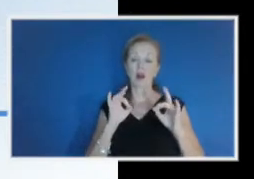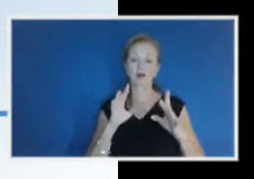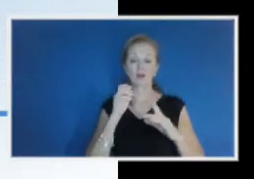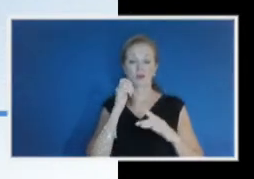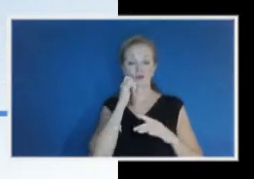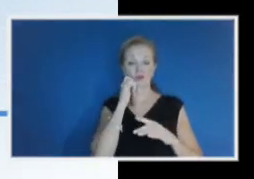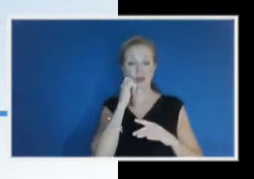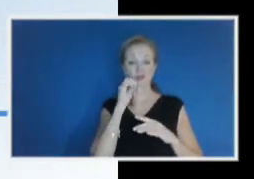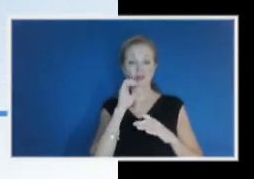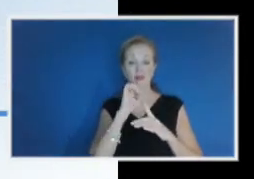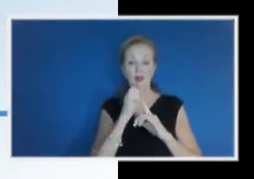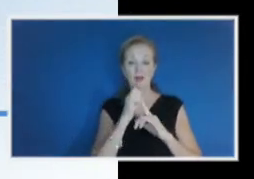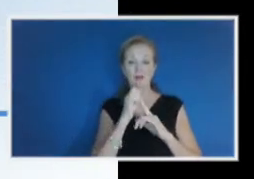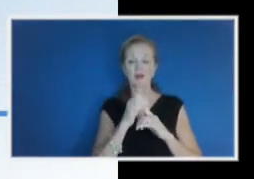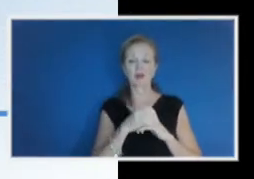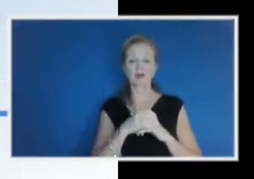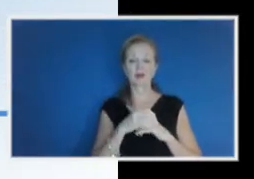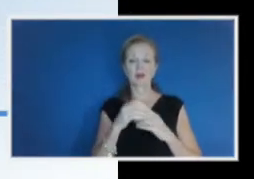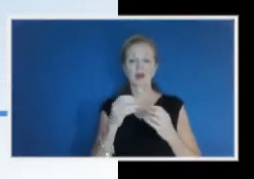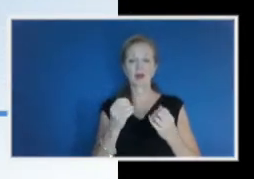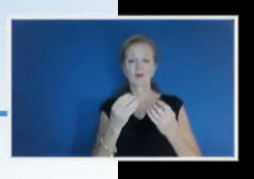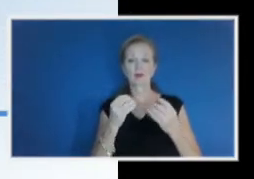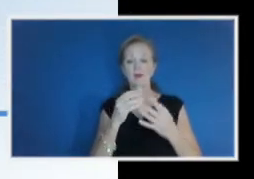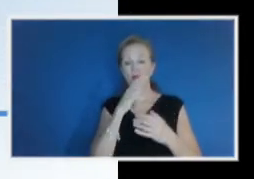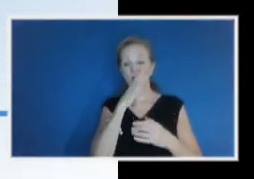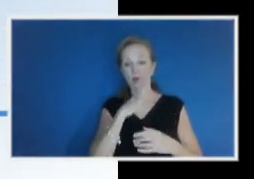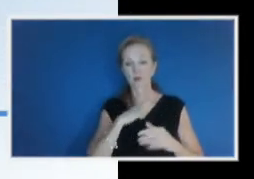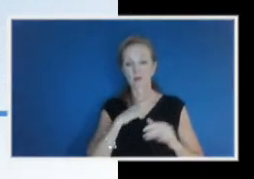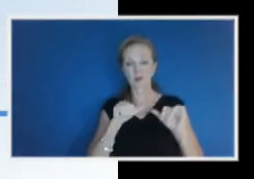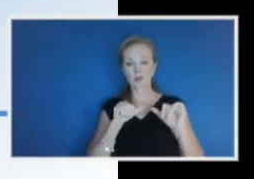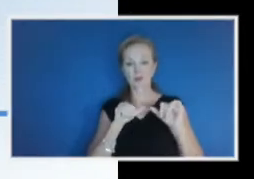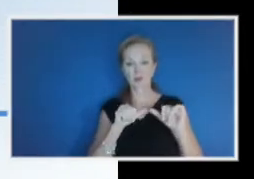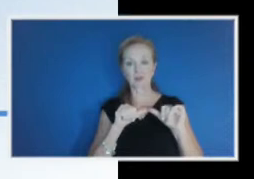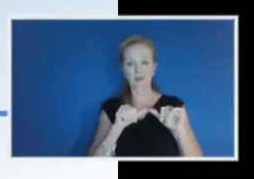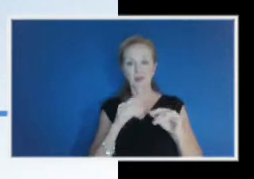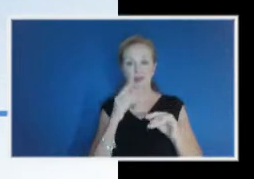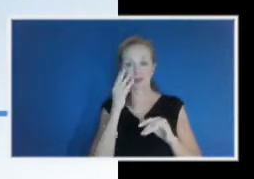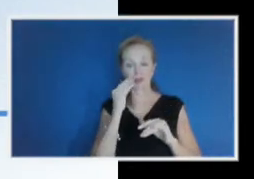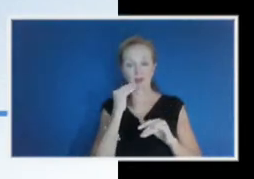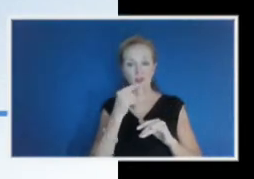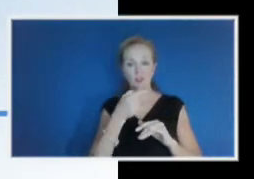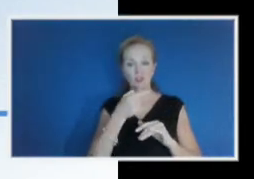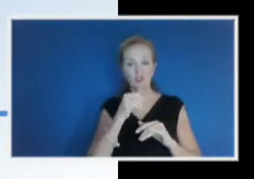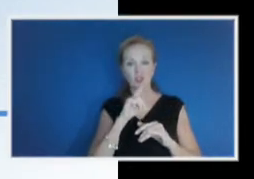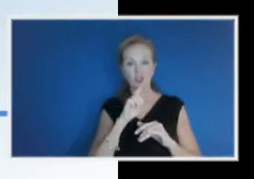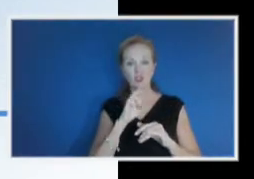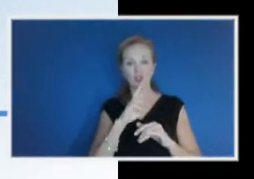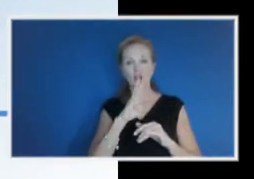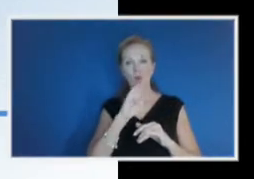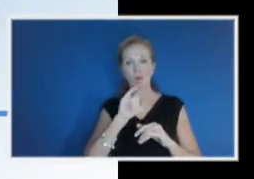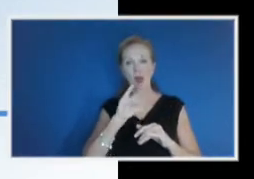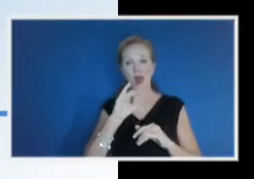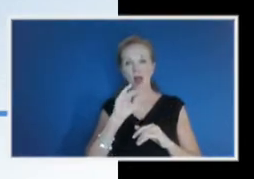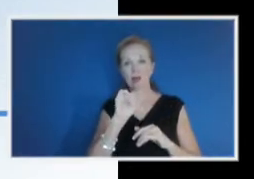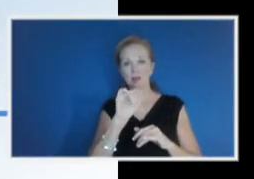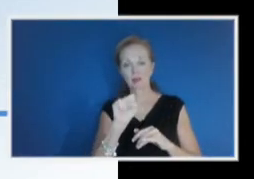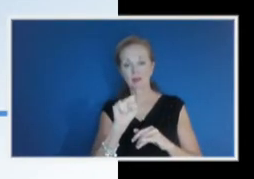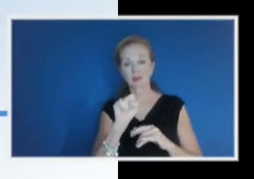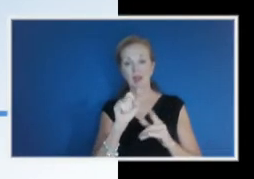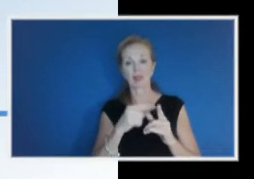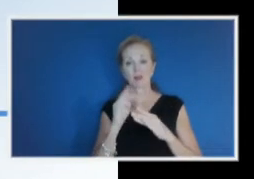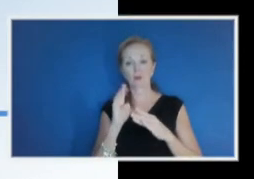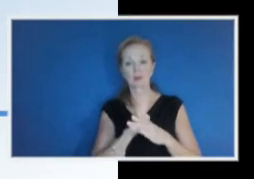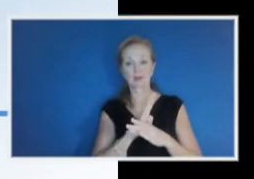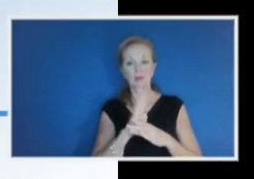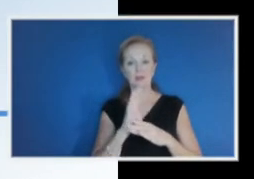environments, as did many women still experience gender bias and barriers in their business opportunities.